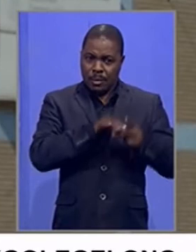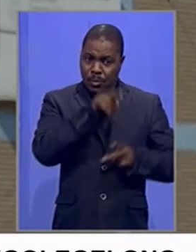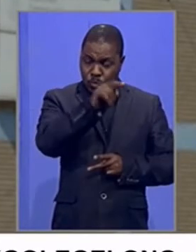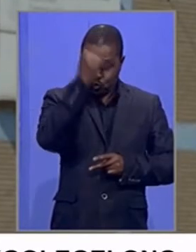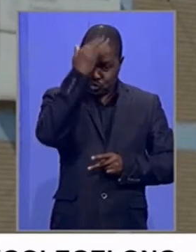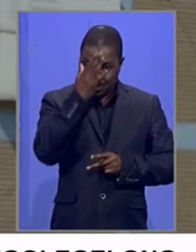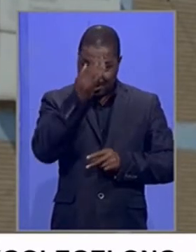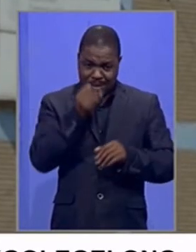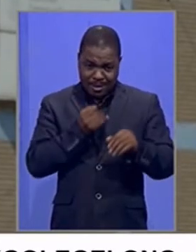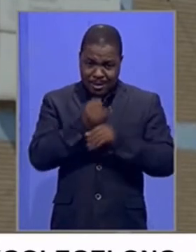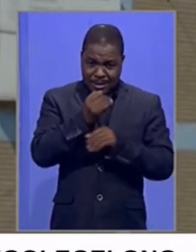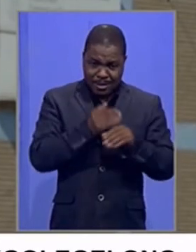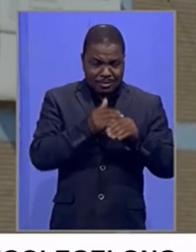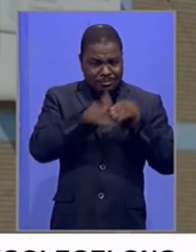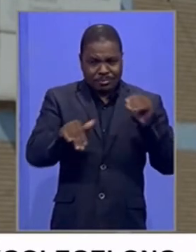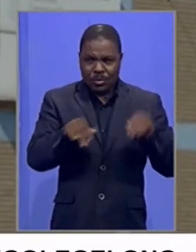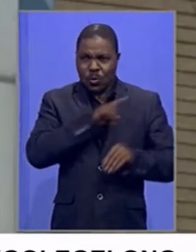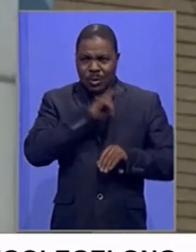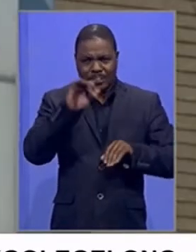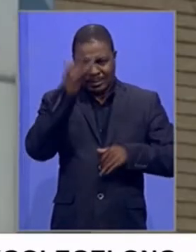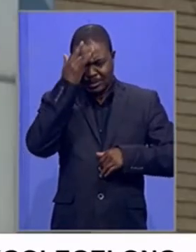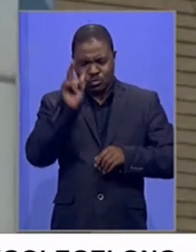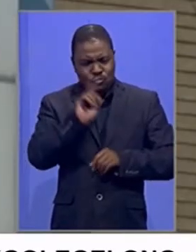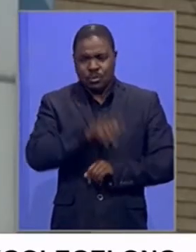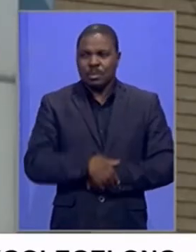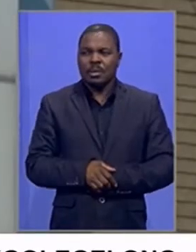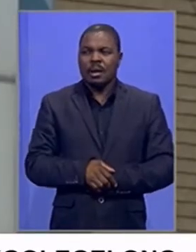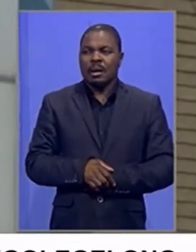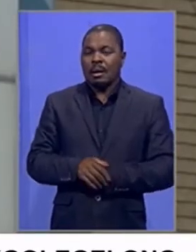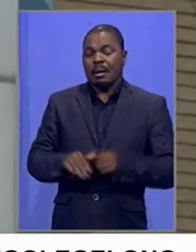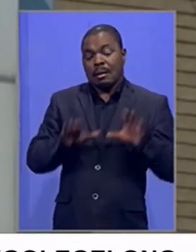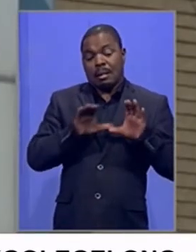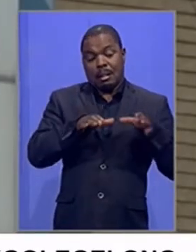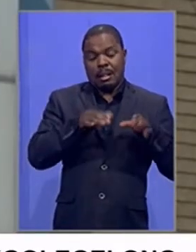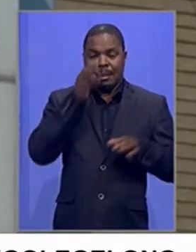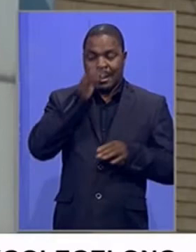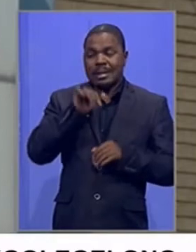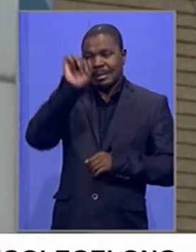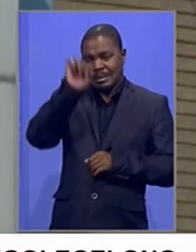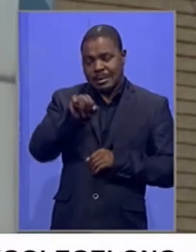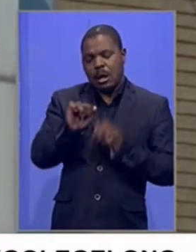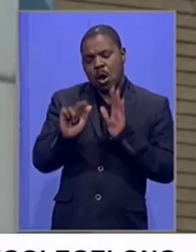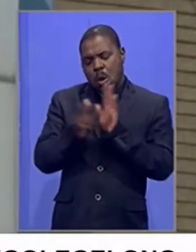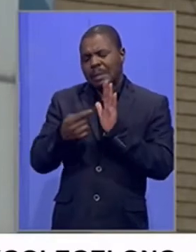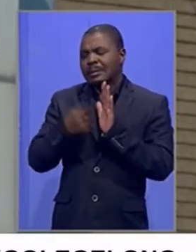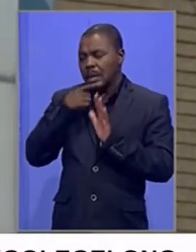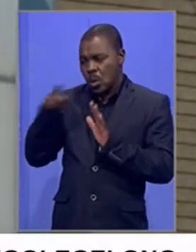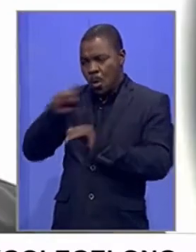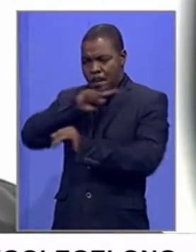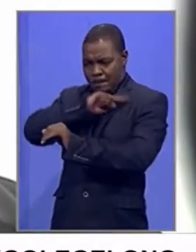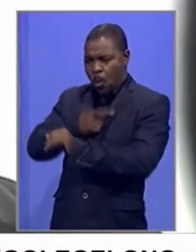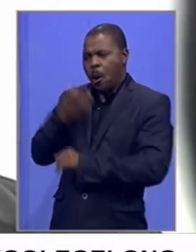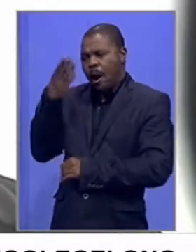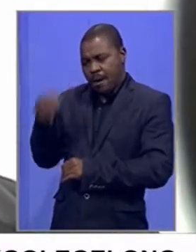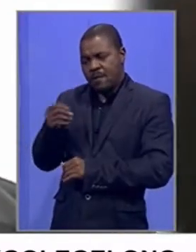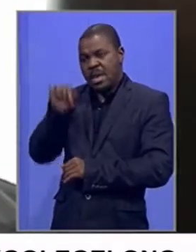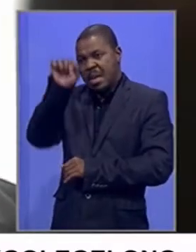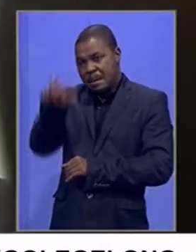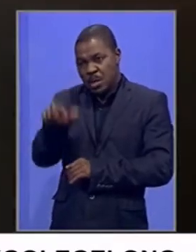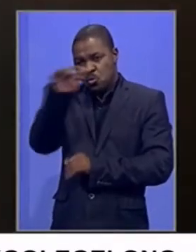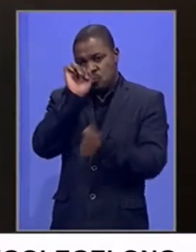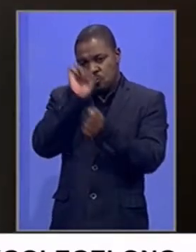ke go gololwa ka parole kantlha ya bolwetse. Setheo sare le fa molawana o naya mokomishenara dithata tsa go golola motshwarwa yo